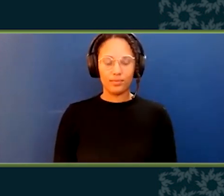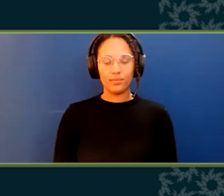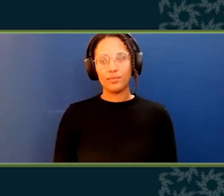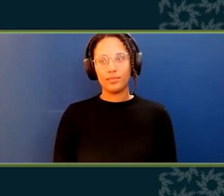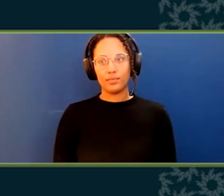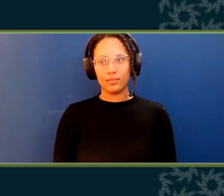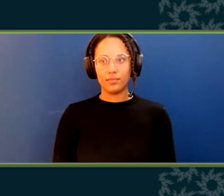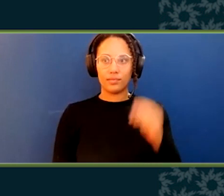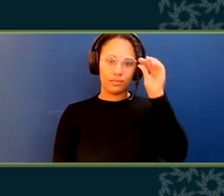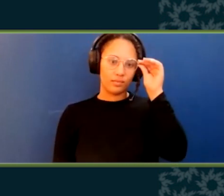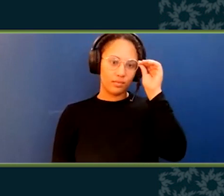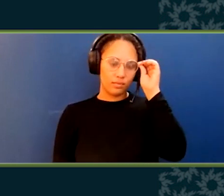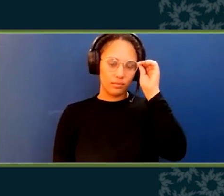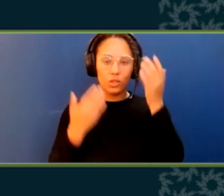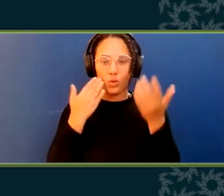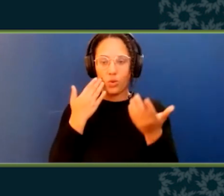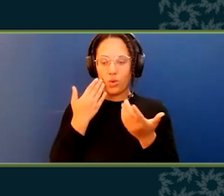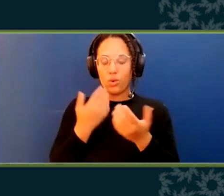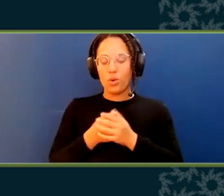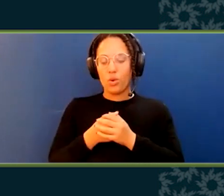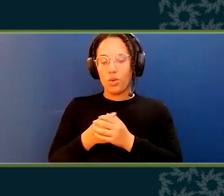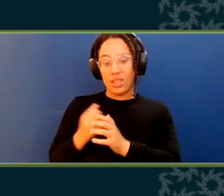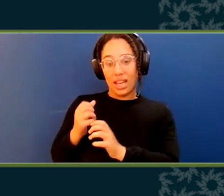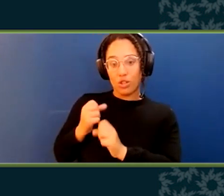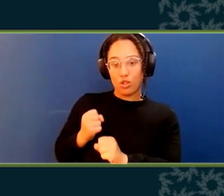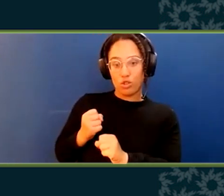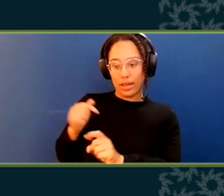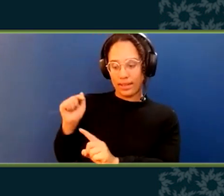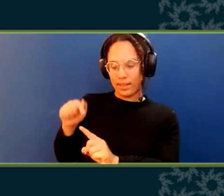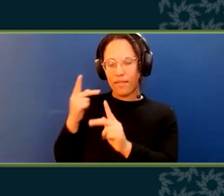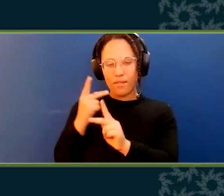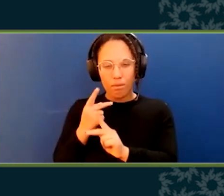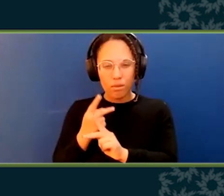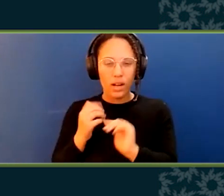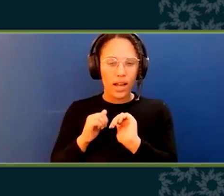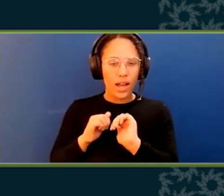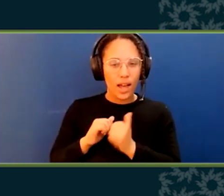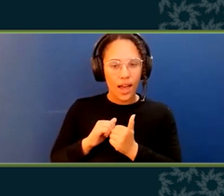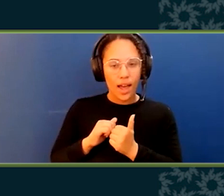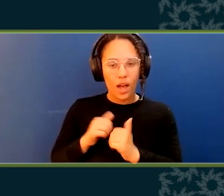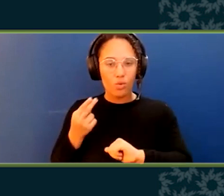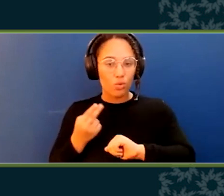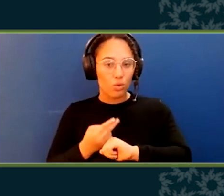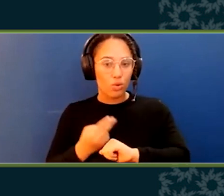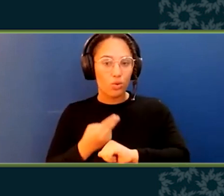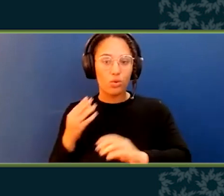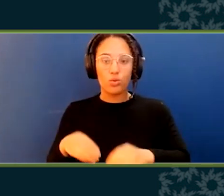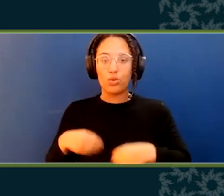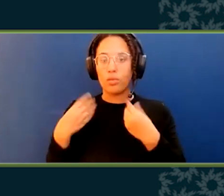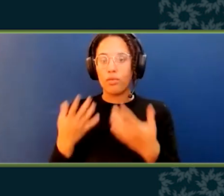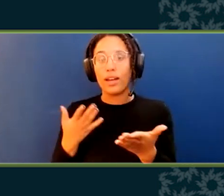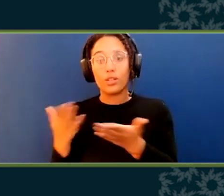finding a way that strength can be utilized to, again, either better provide a service or a